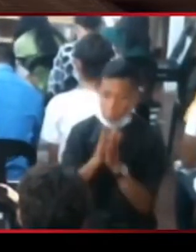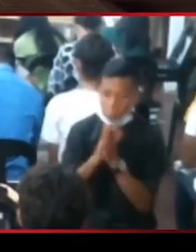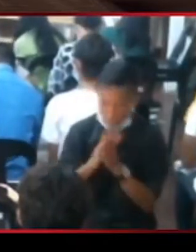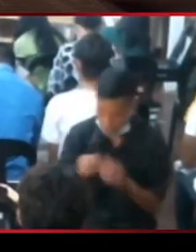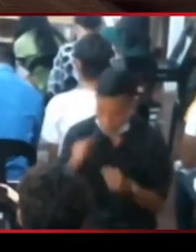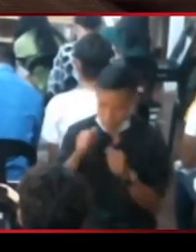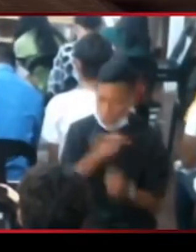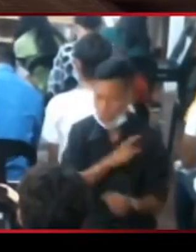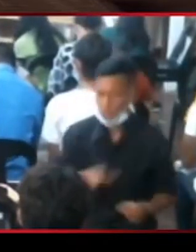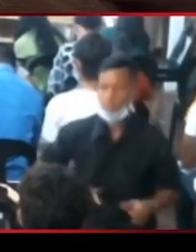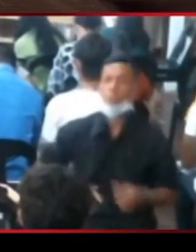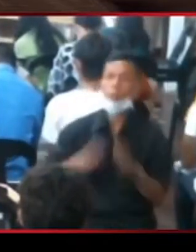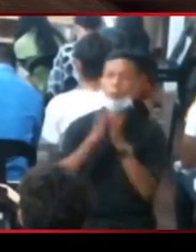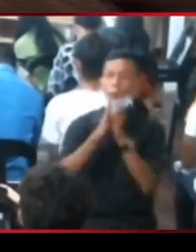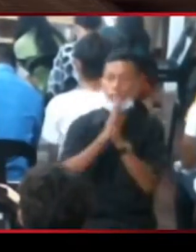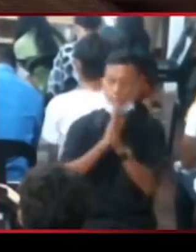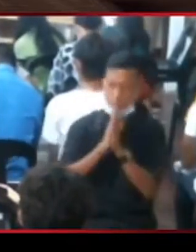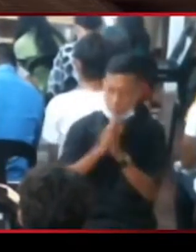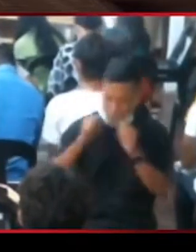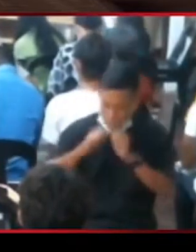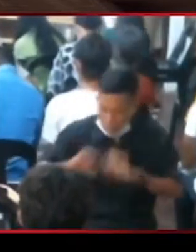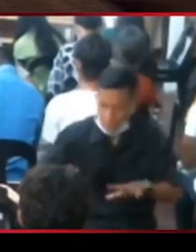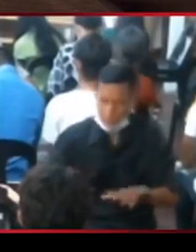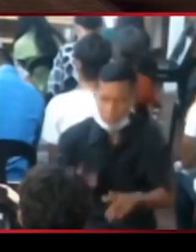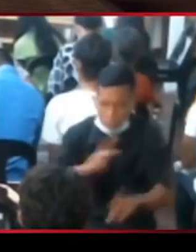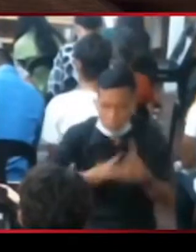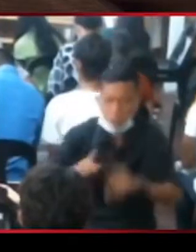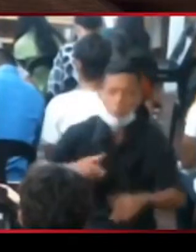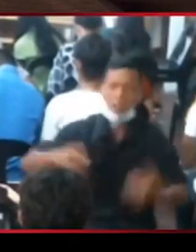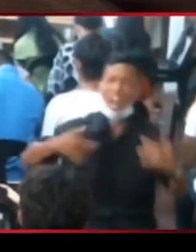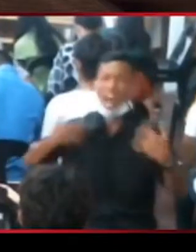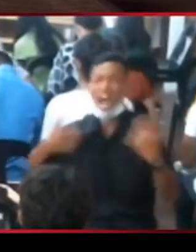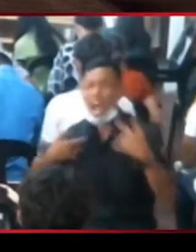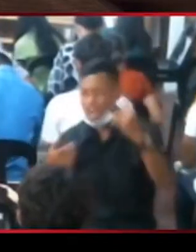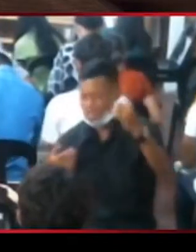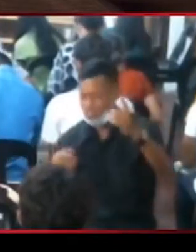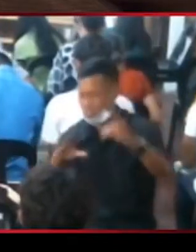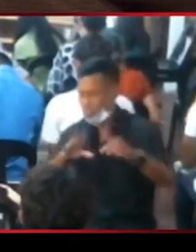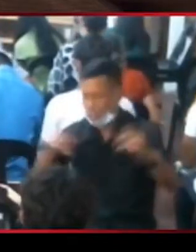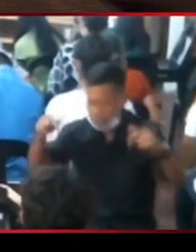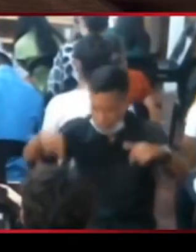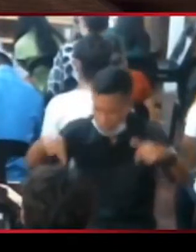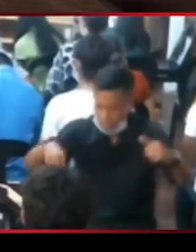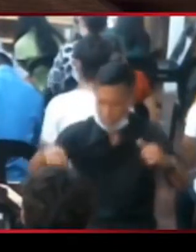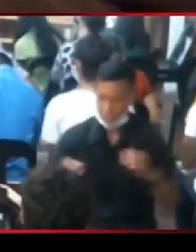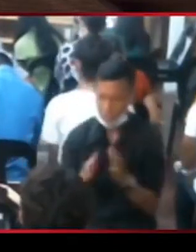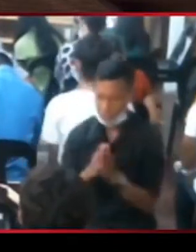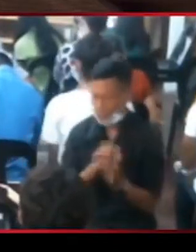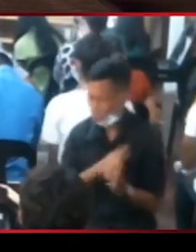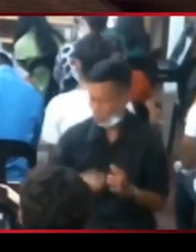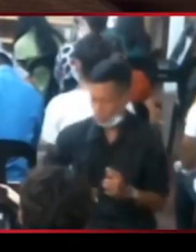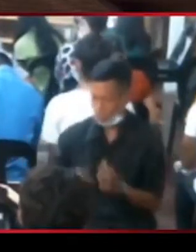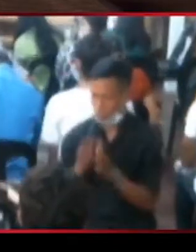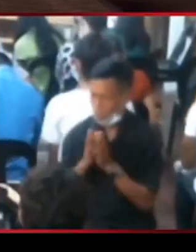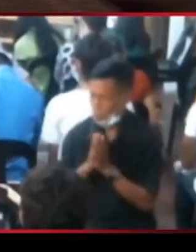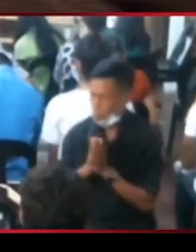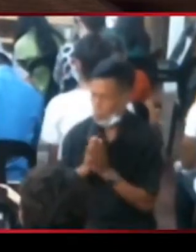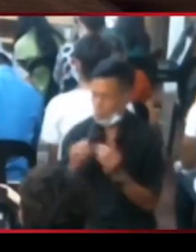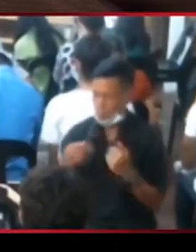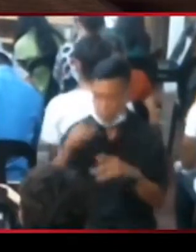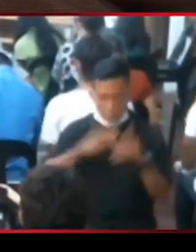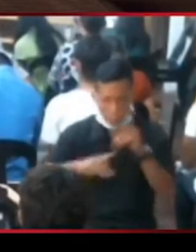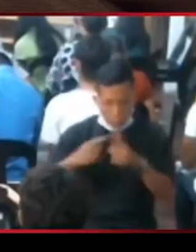on people today listening at live stream here in the assembly and throughout the world, that people will get